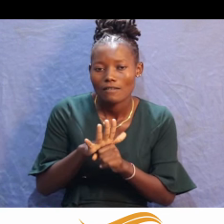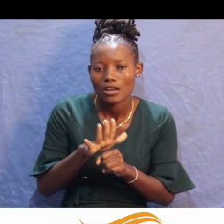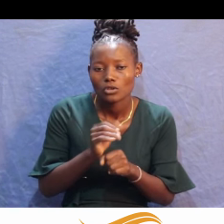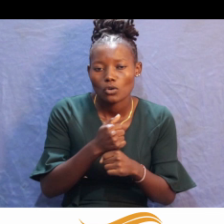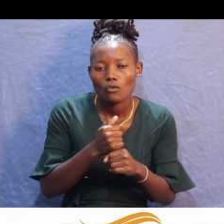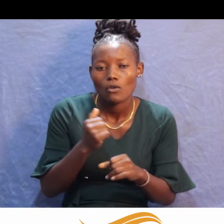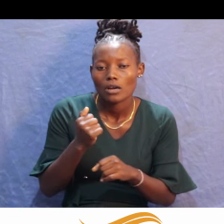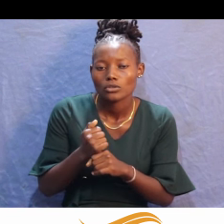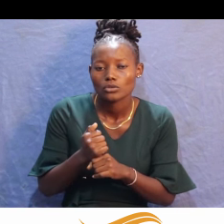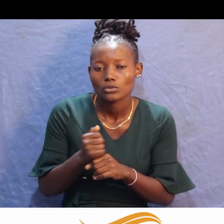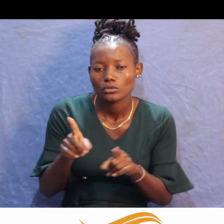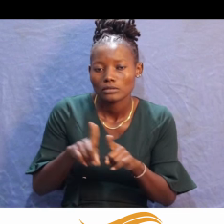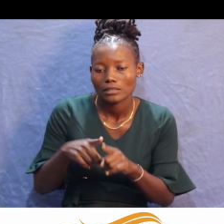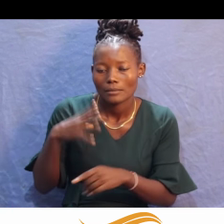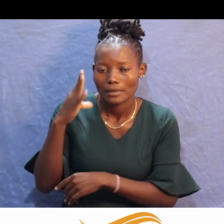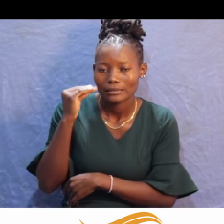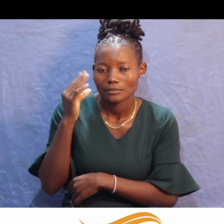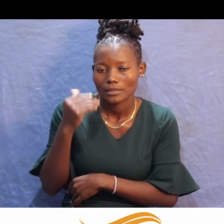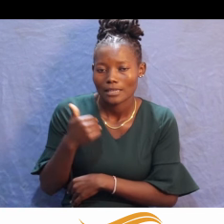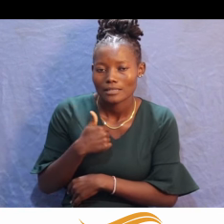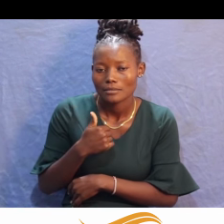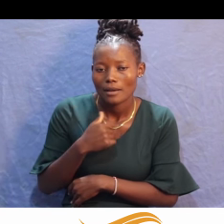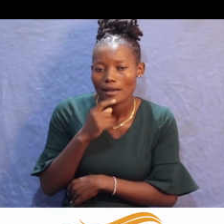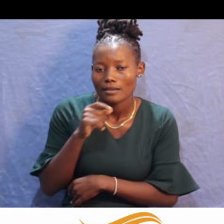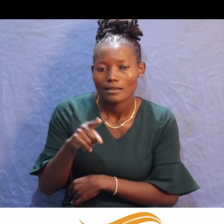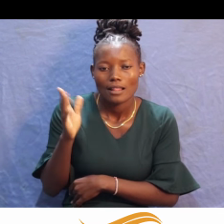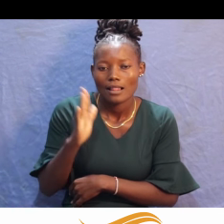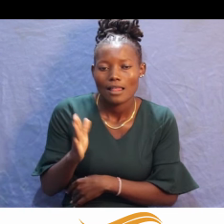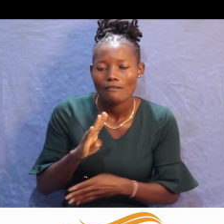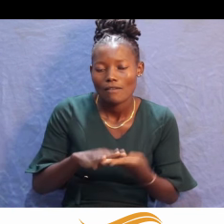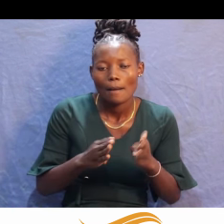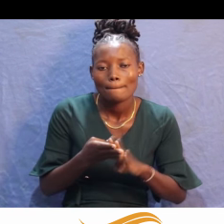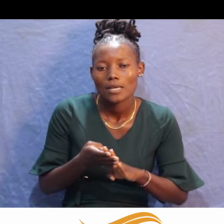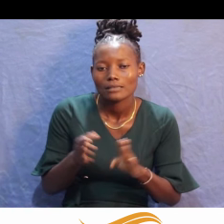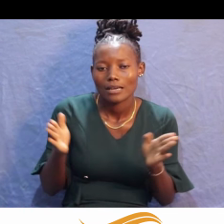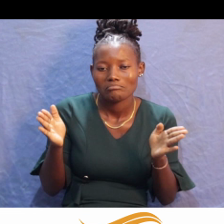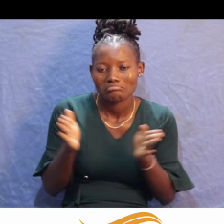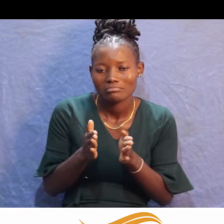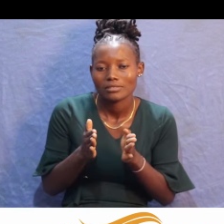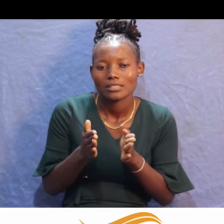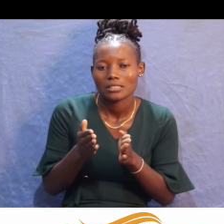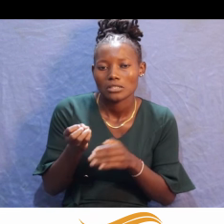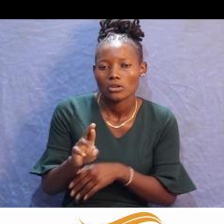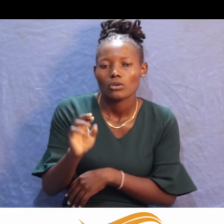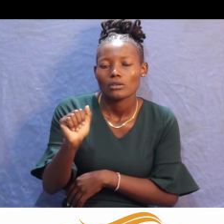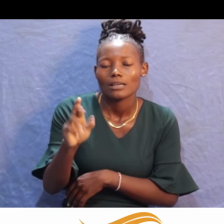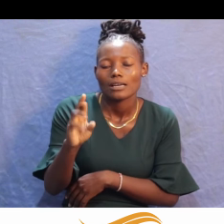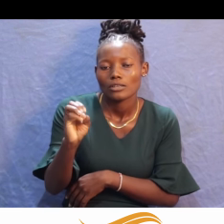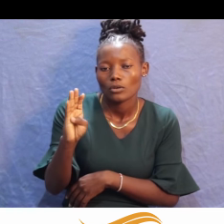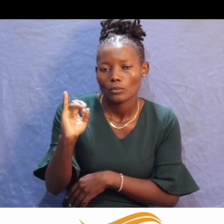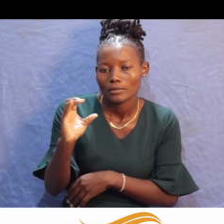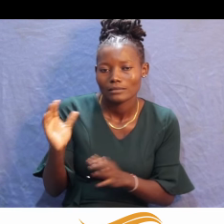do. In my experience, he probably will never become thin or aerobically fit.